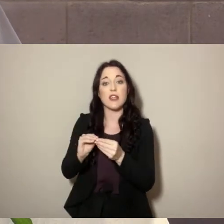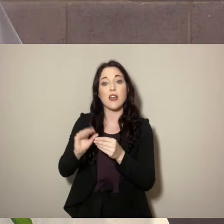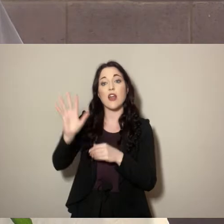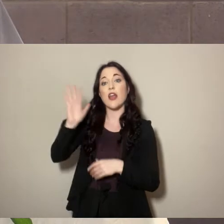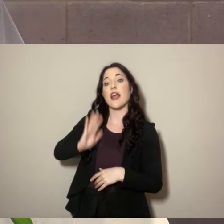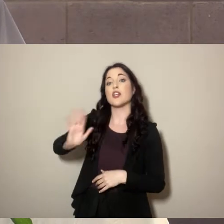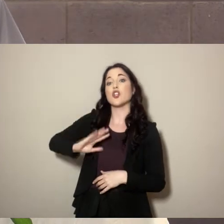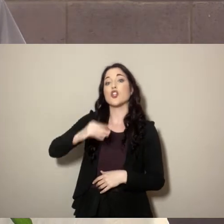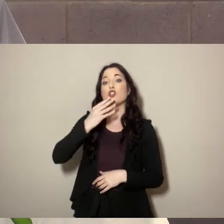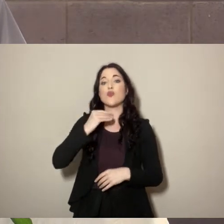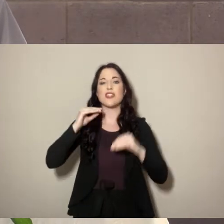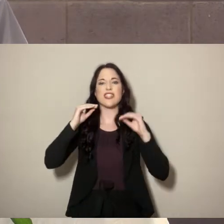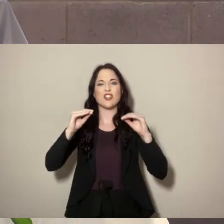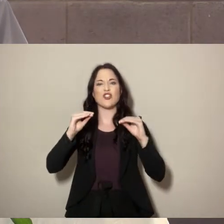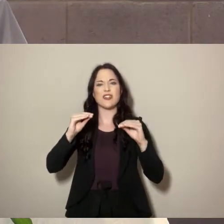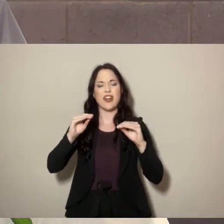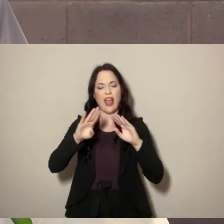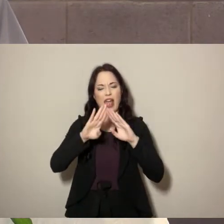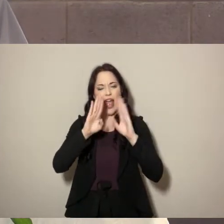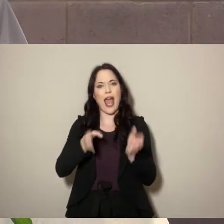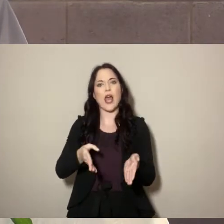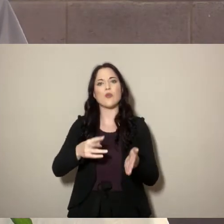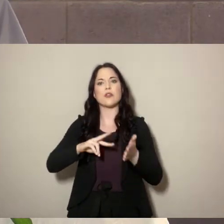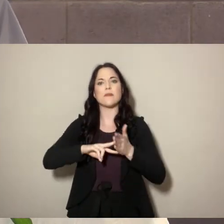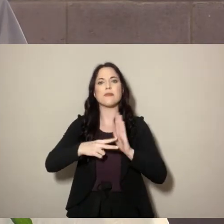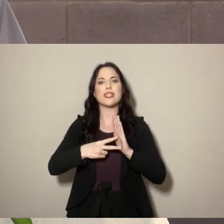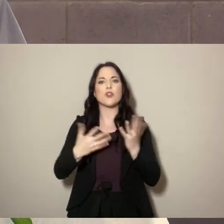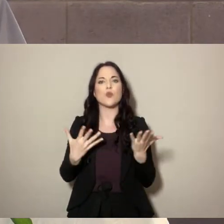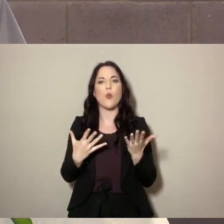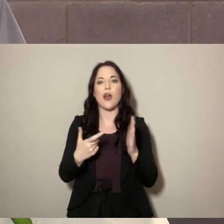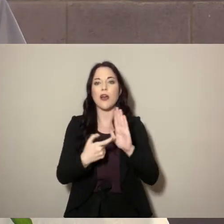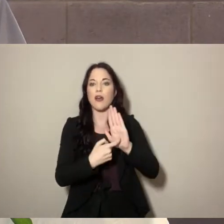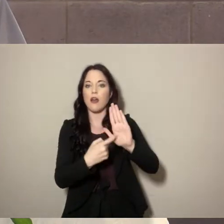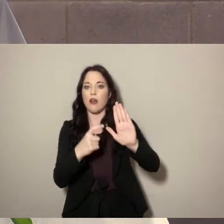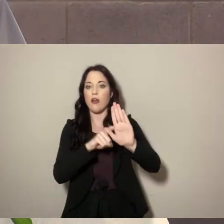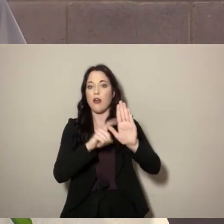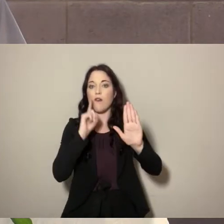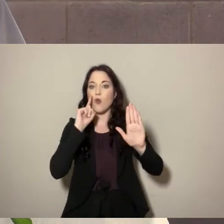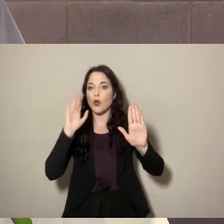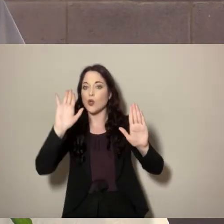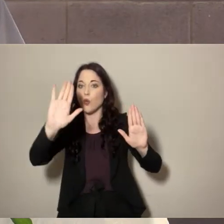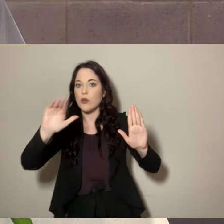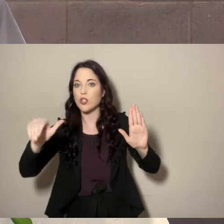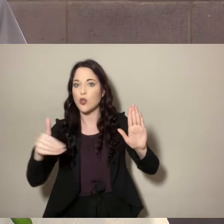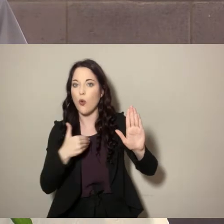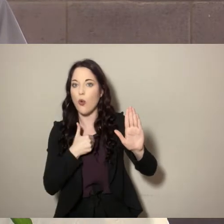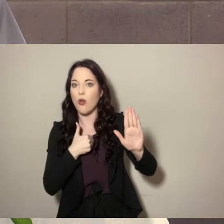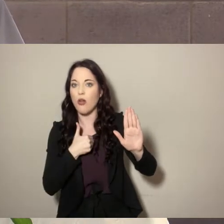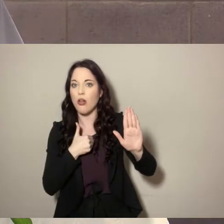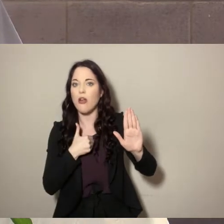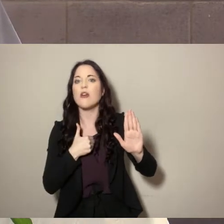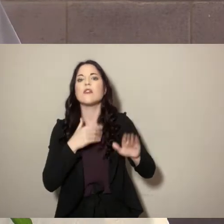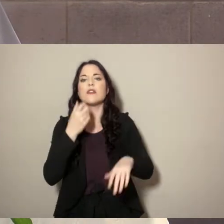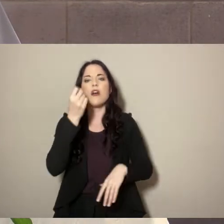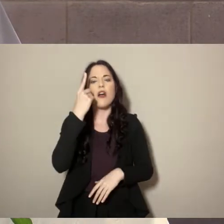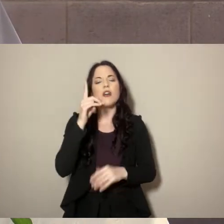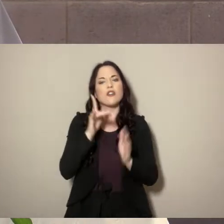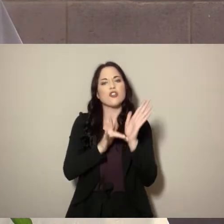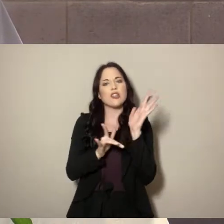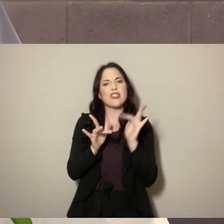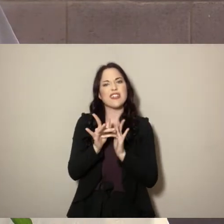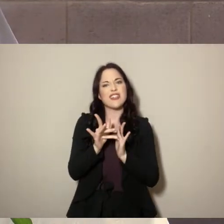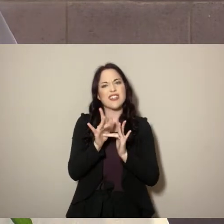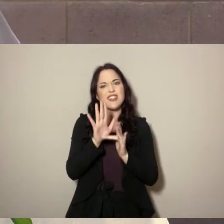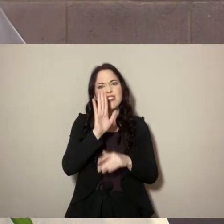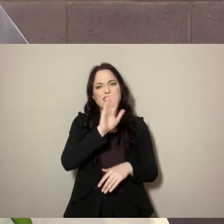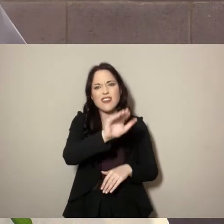the house was a metaphor for the soul. And so Jesus is asking the question, how